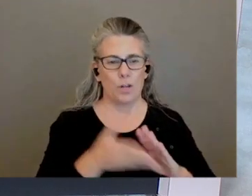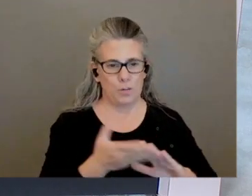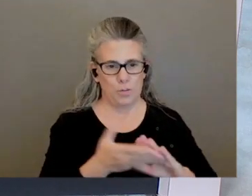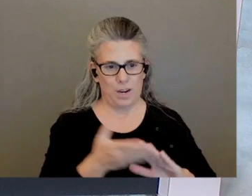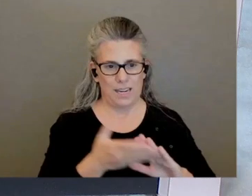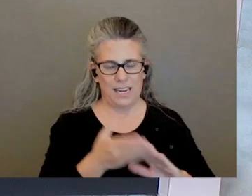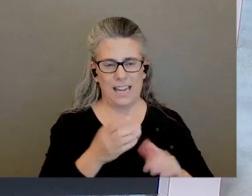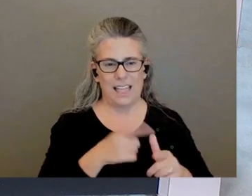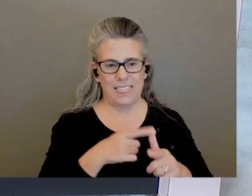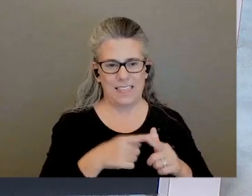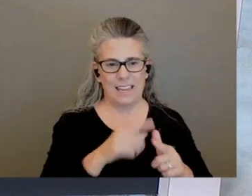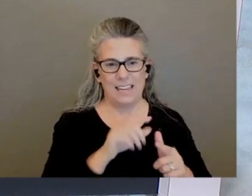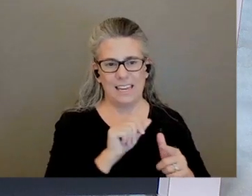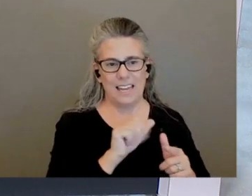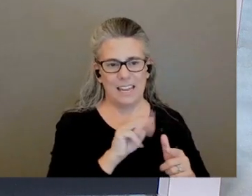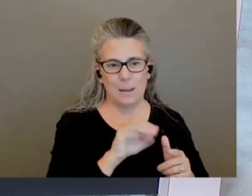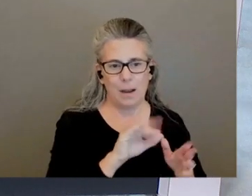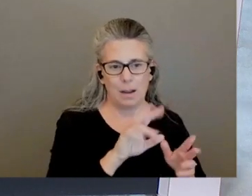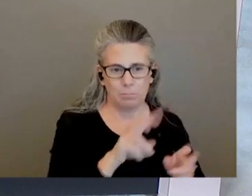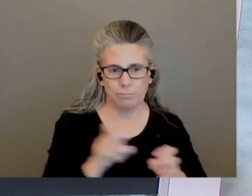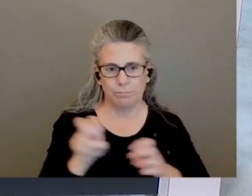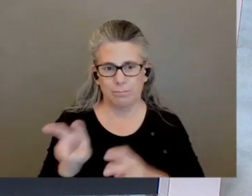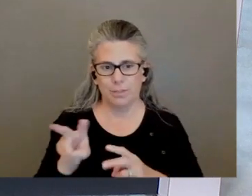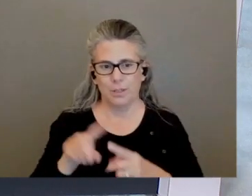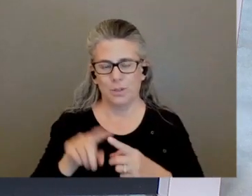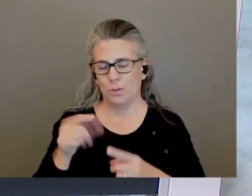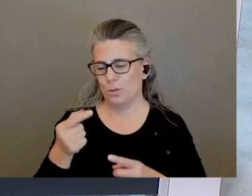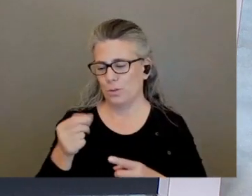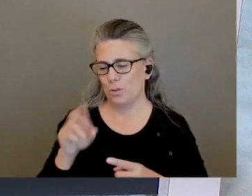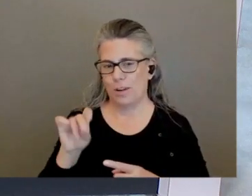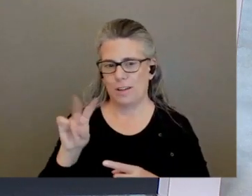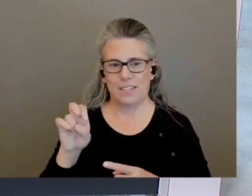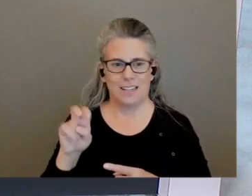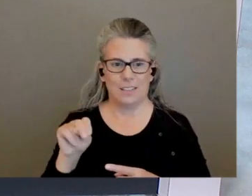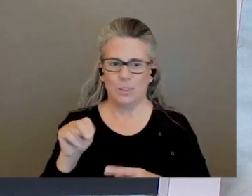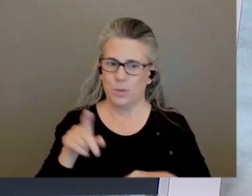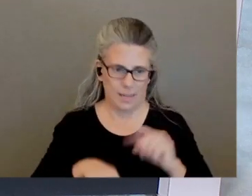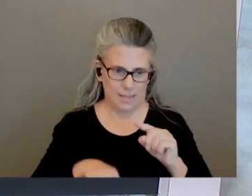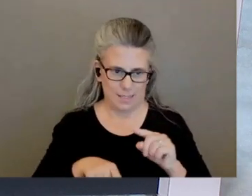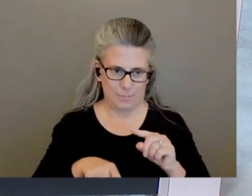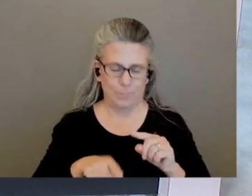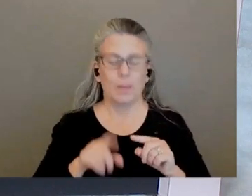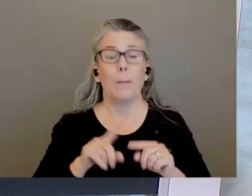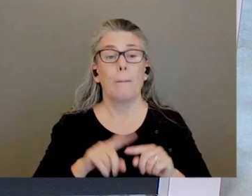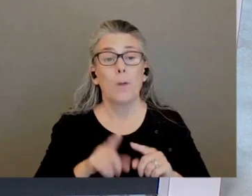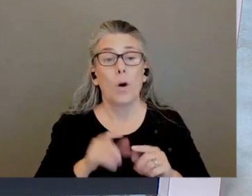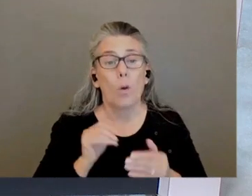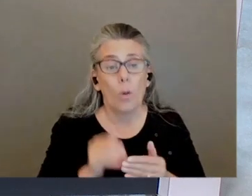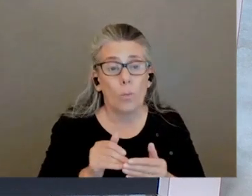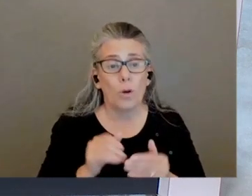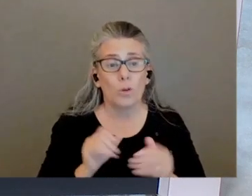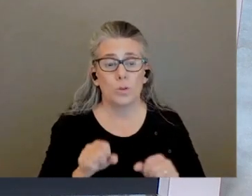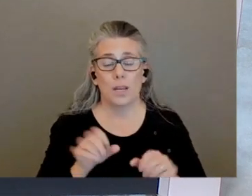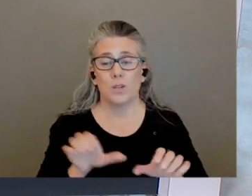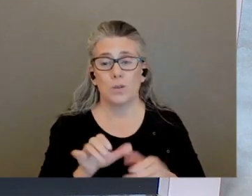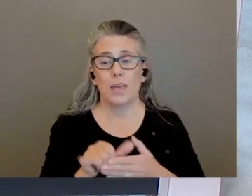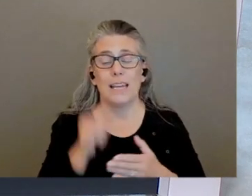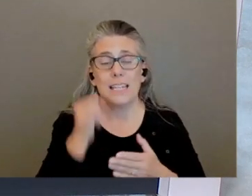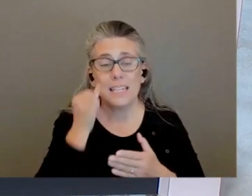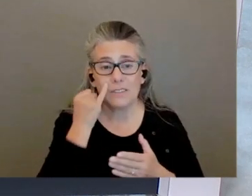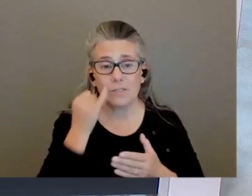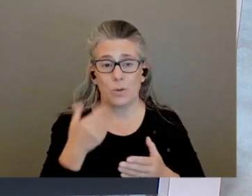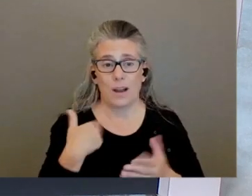Graviton. Where you can almost do that is when you have a containerized workflow. Yes. Because if